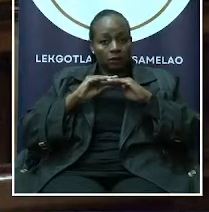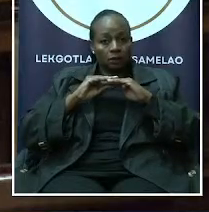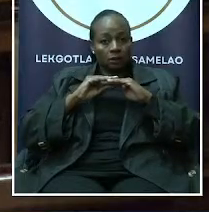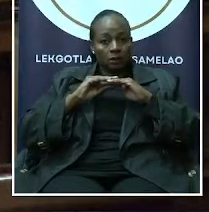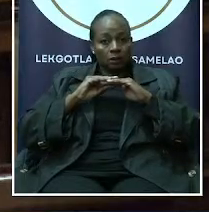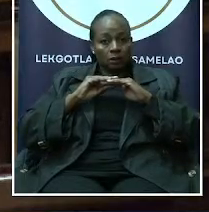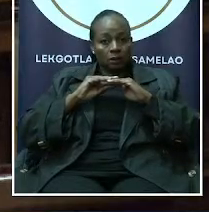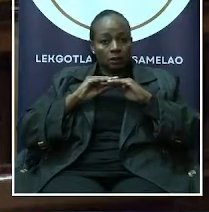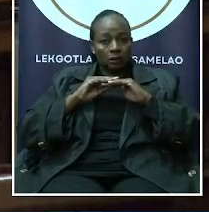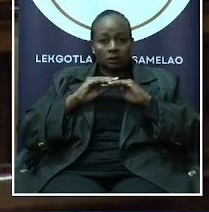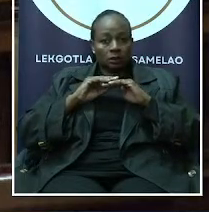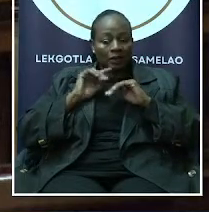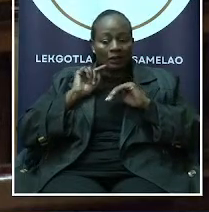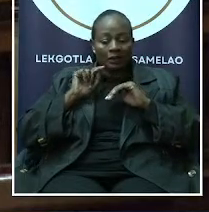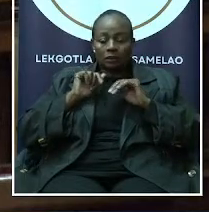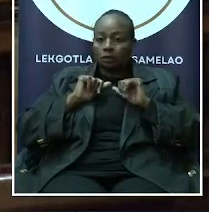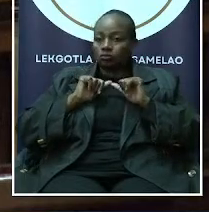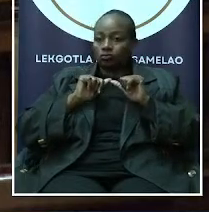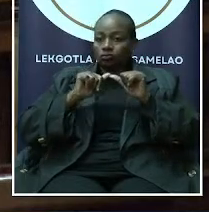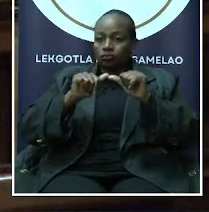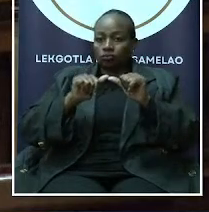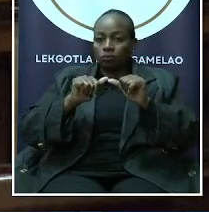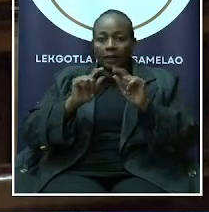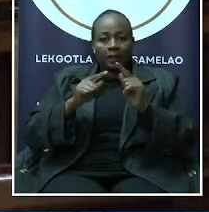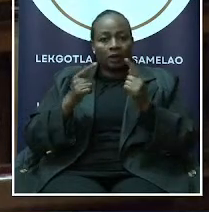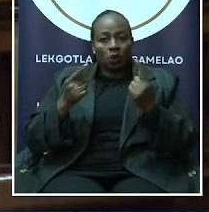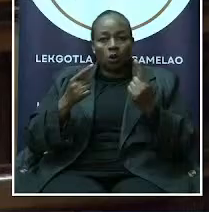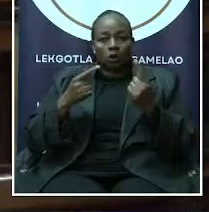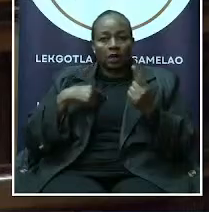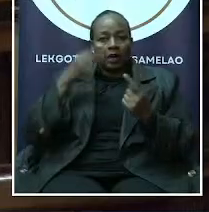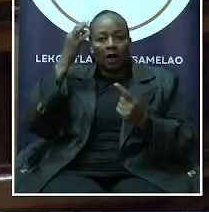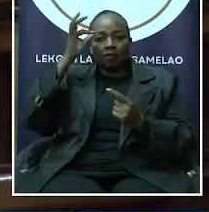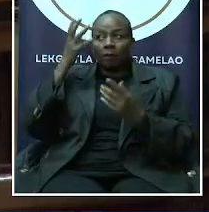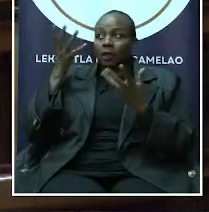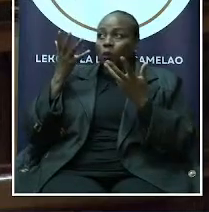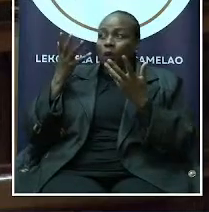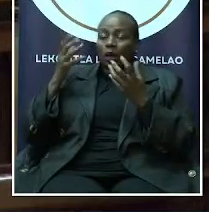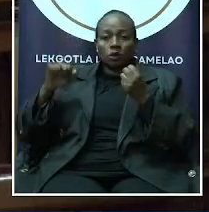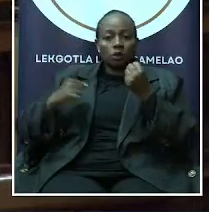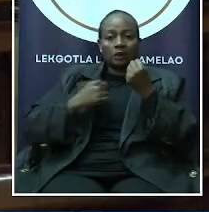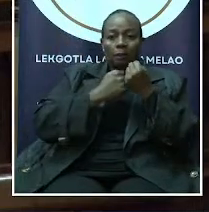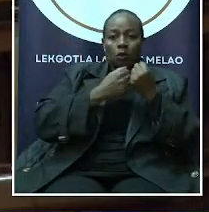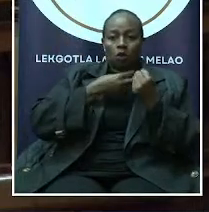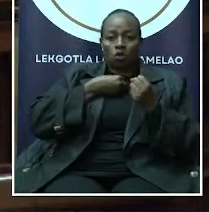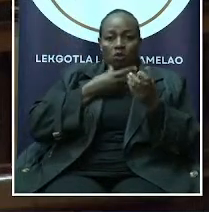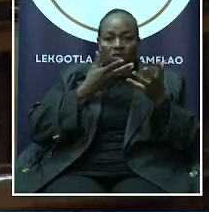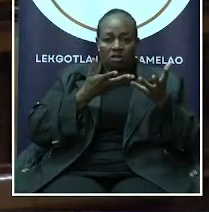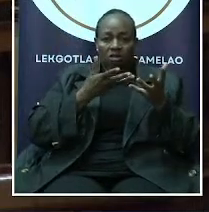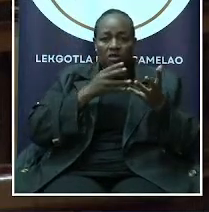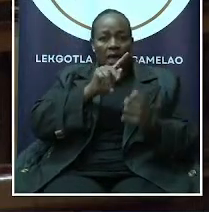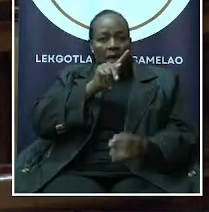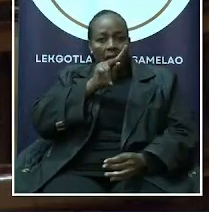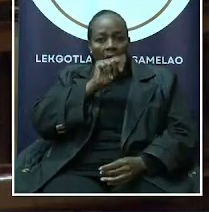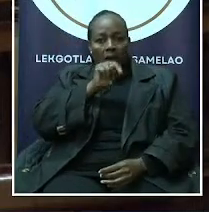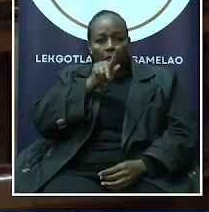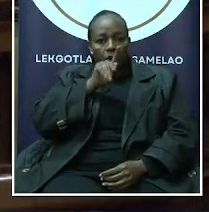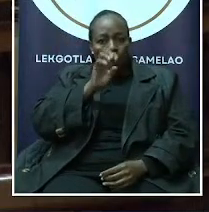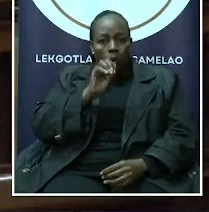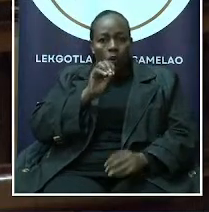this is not sustainable. Where is our government to support those youth? Where is the